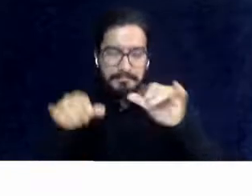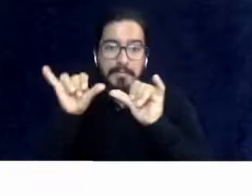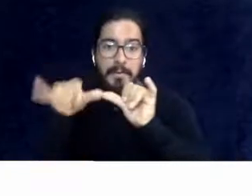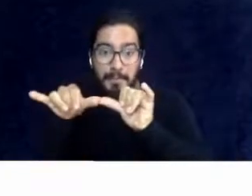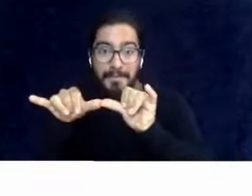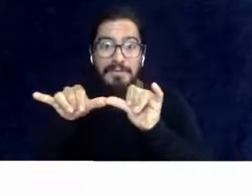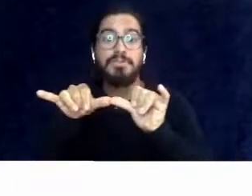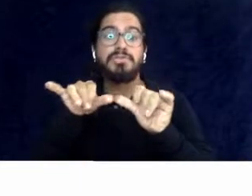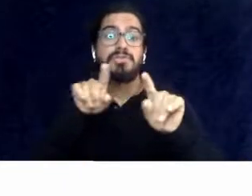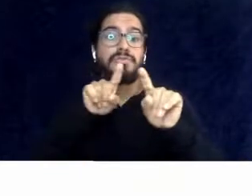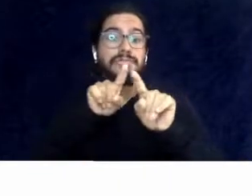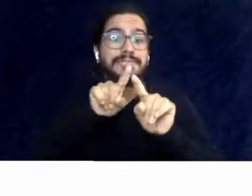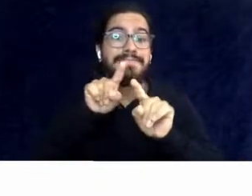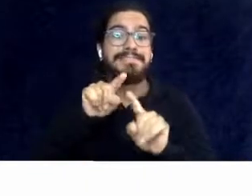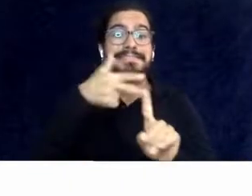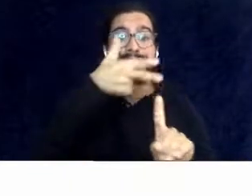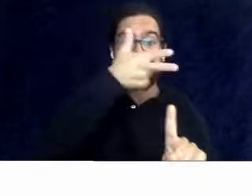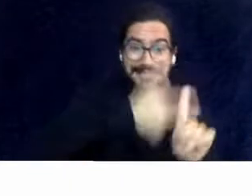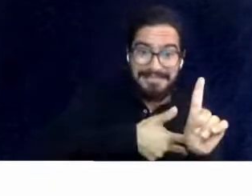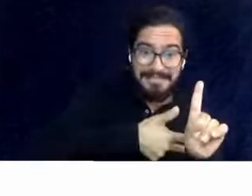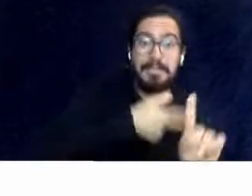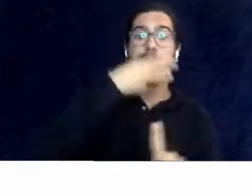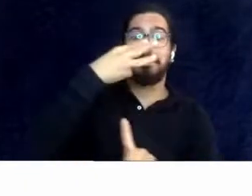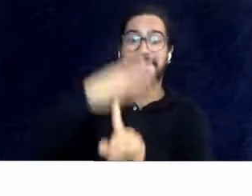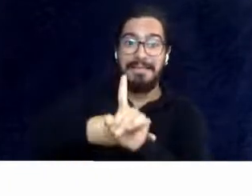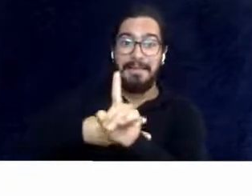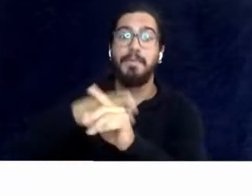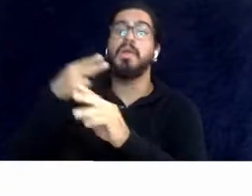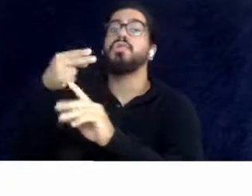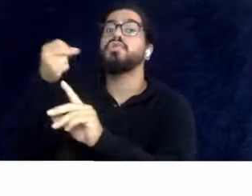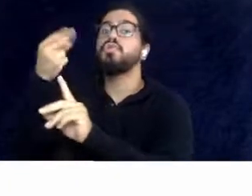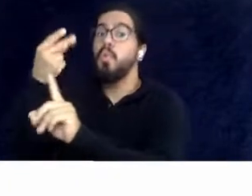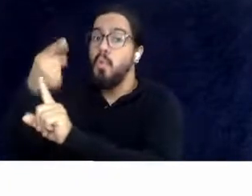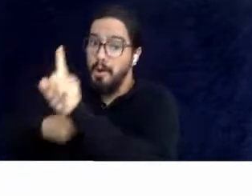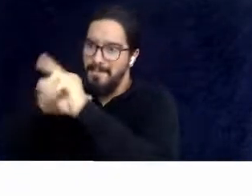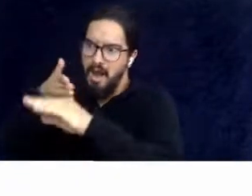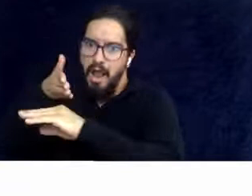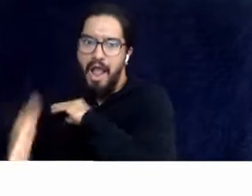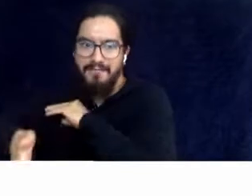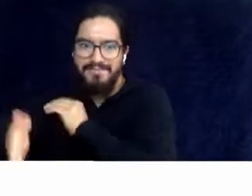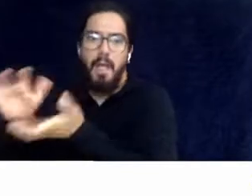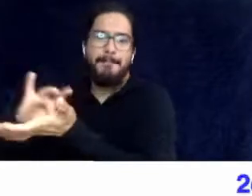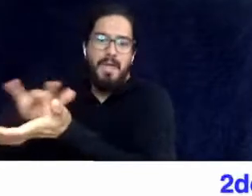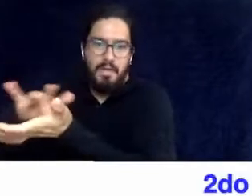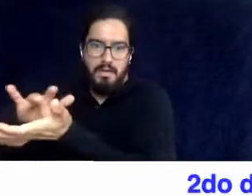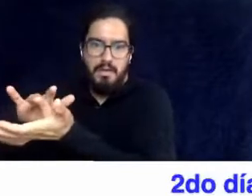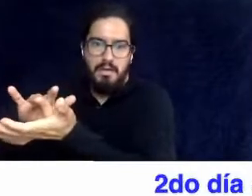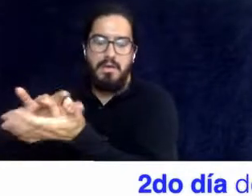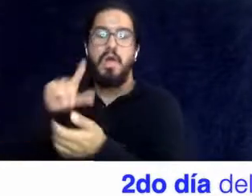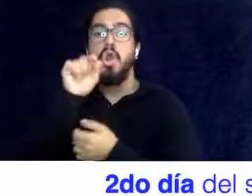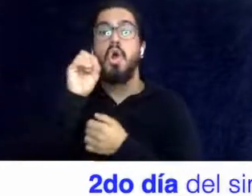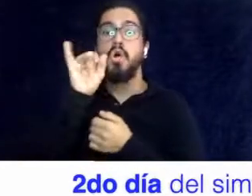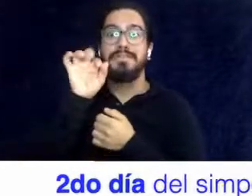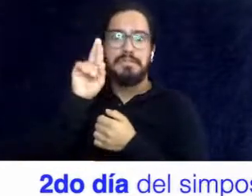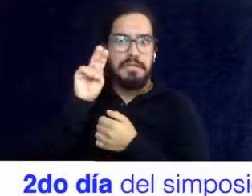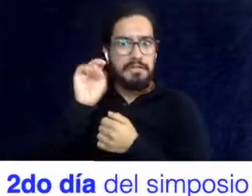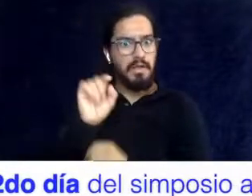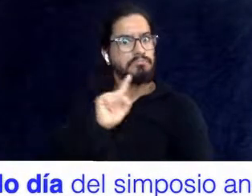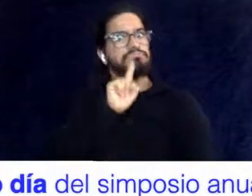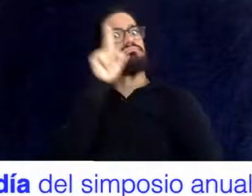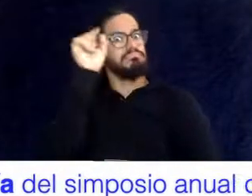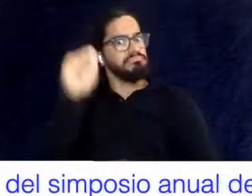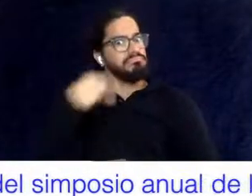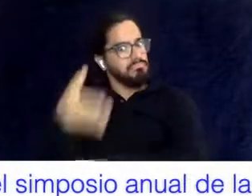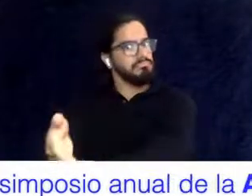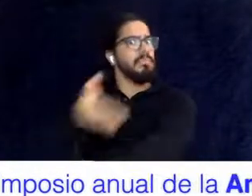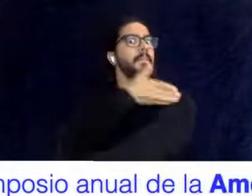months after losartan treatment. And indeed, we observed that losartan improved fasting glucose, insulin